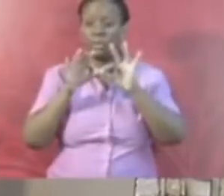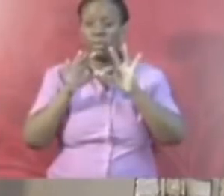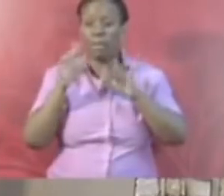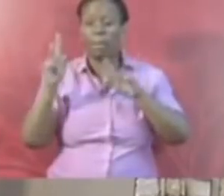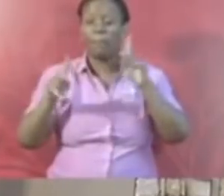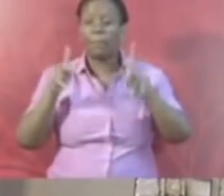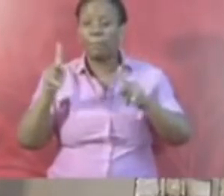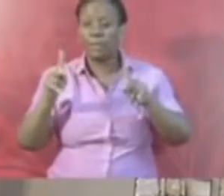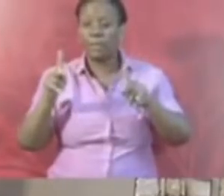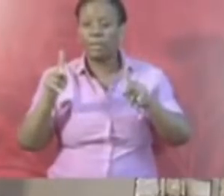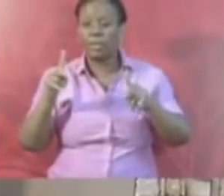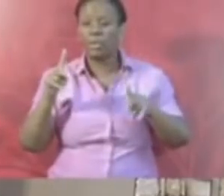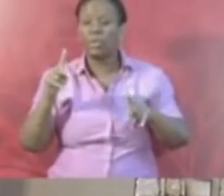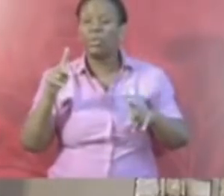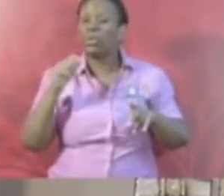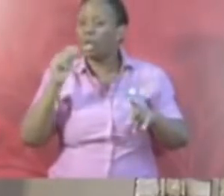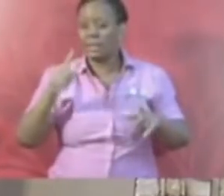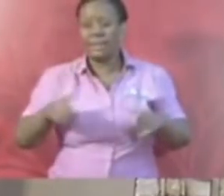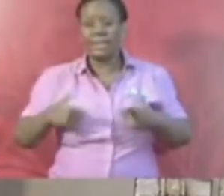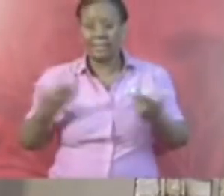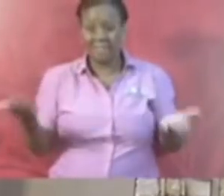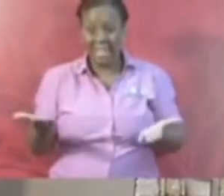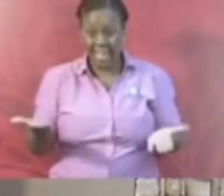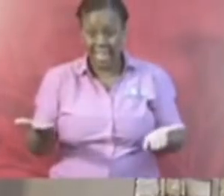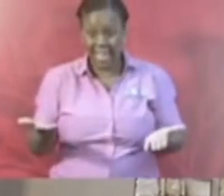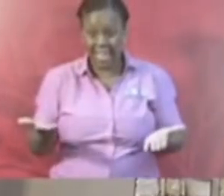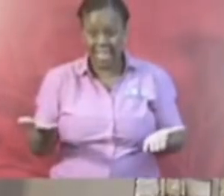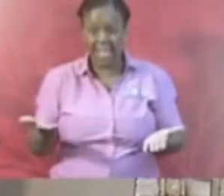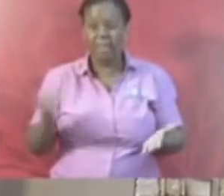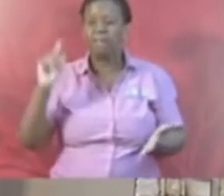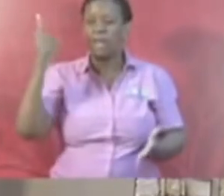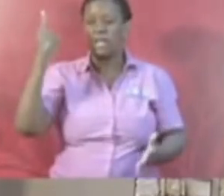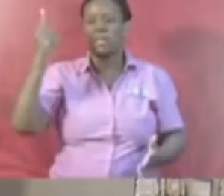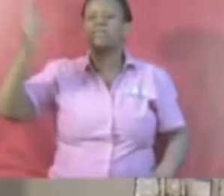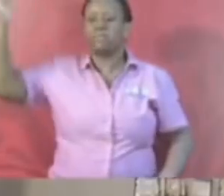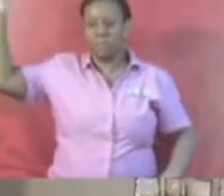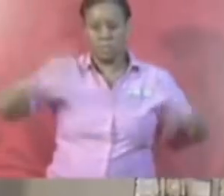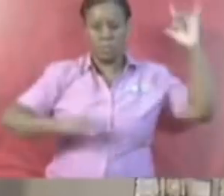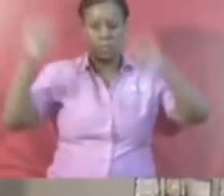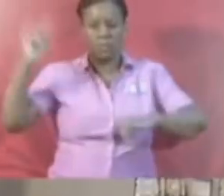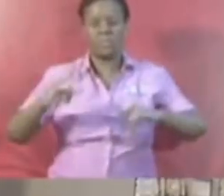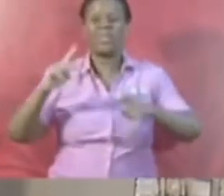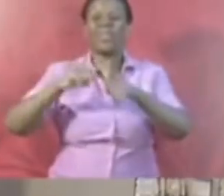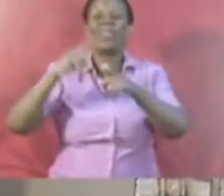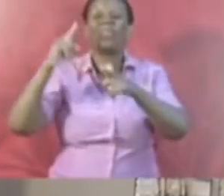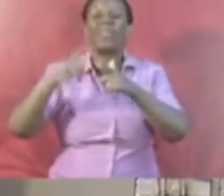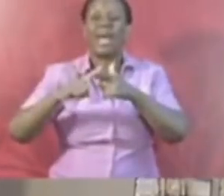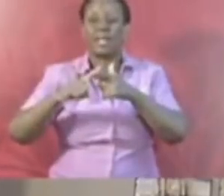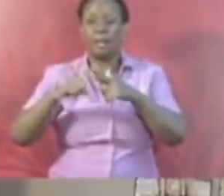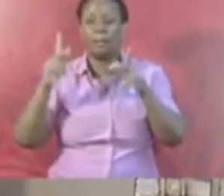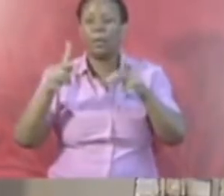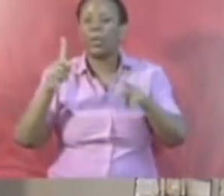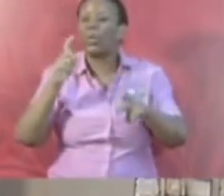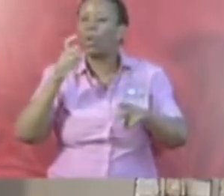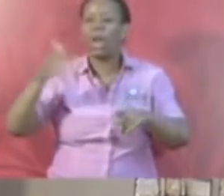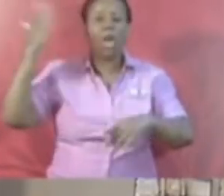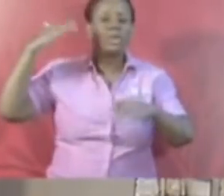March when we closed our borders, and getting them back safely via this new exemption policy. So in the United States, we